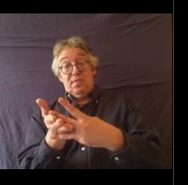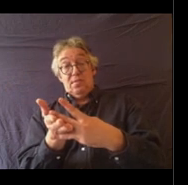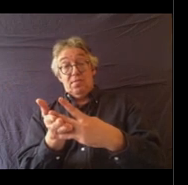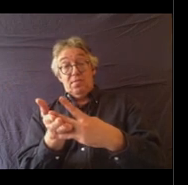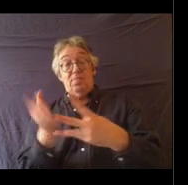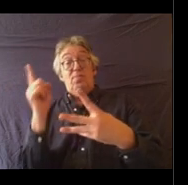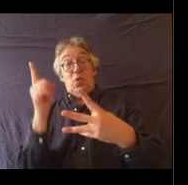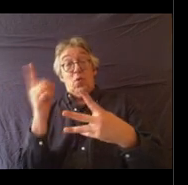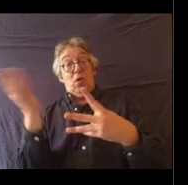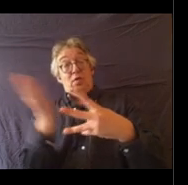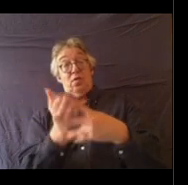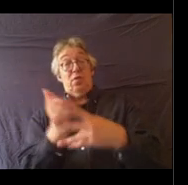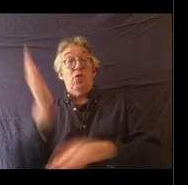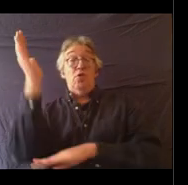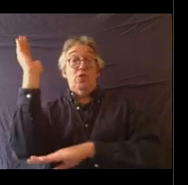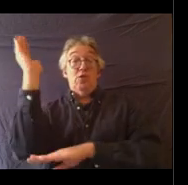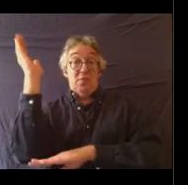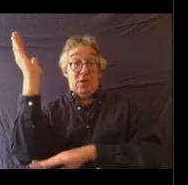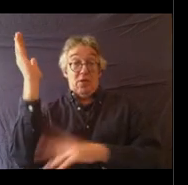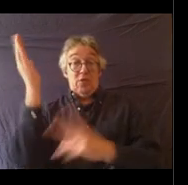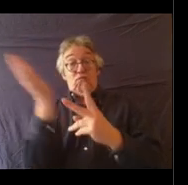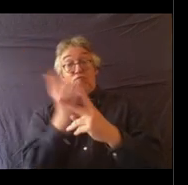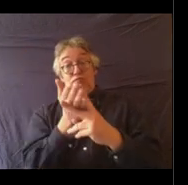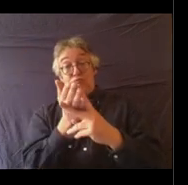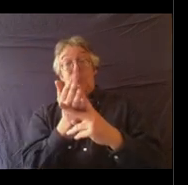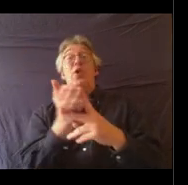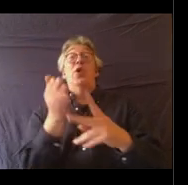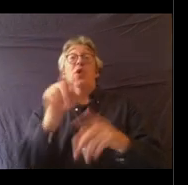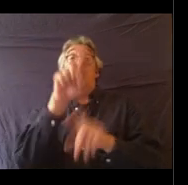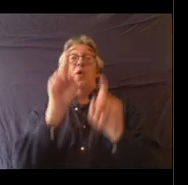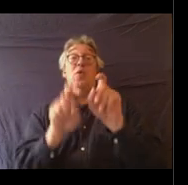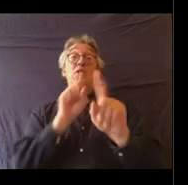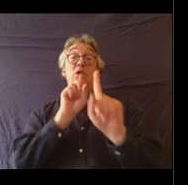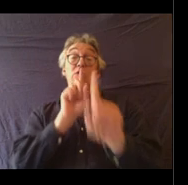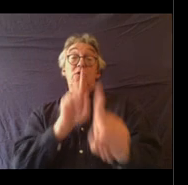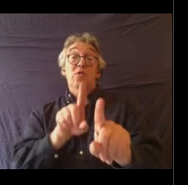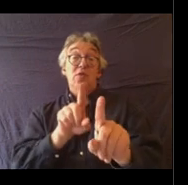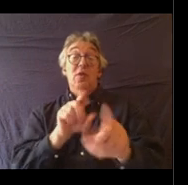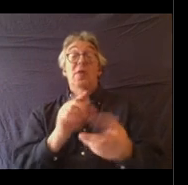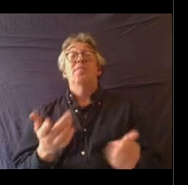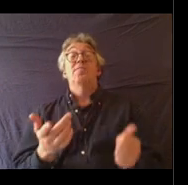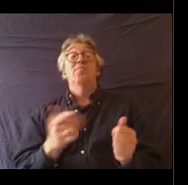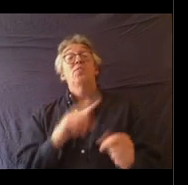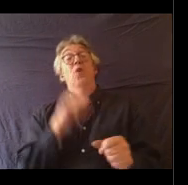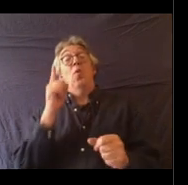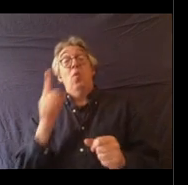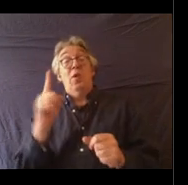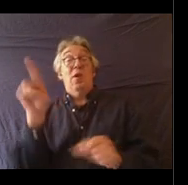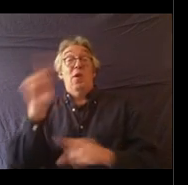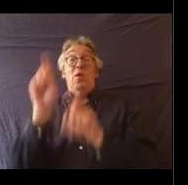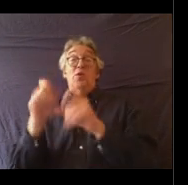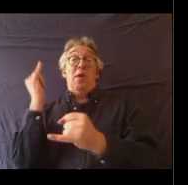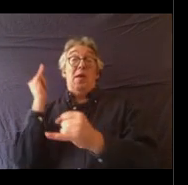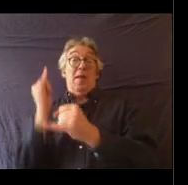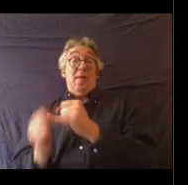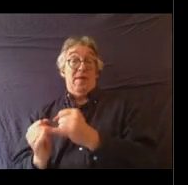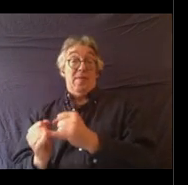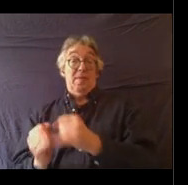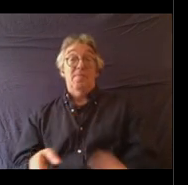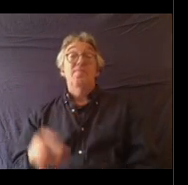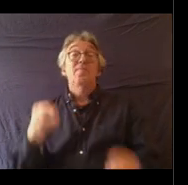end. Finally, for those who have some technical issues accessing from a desktop, you can